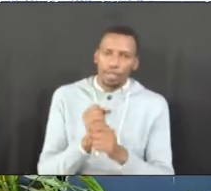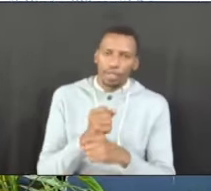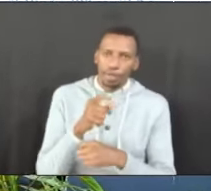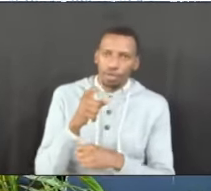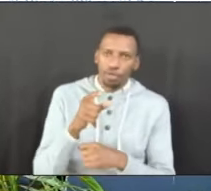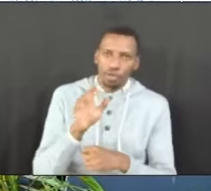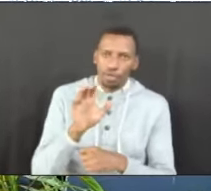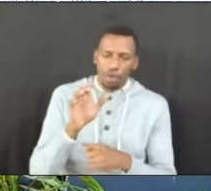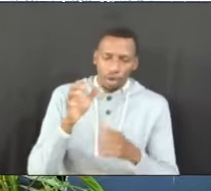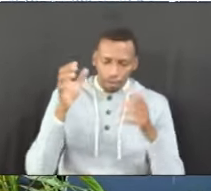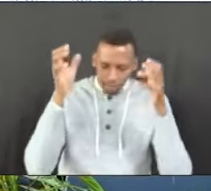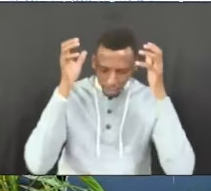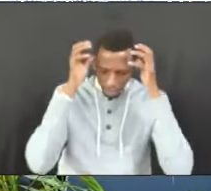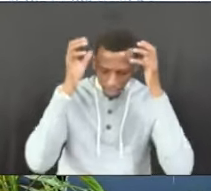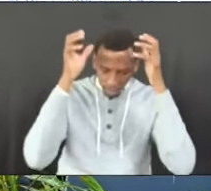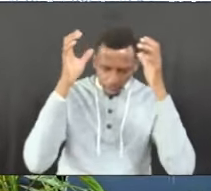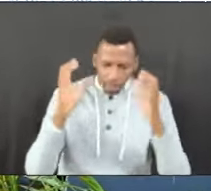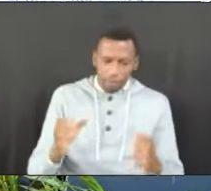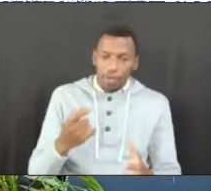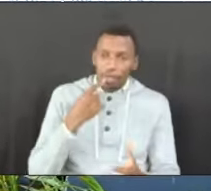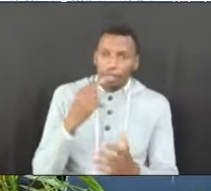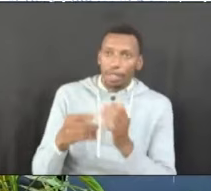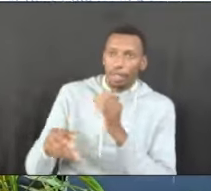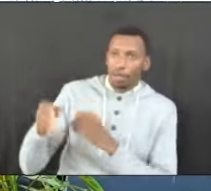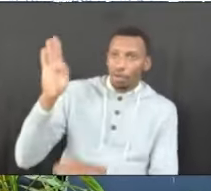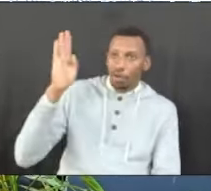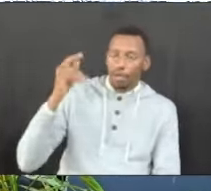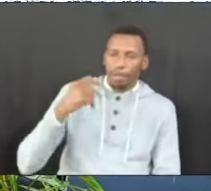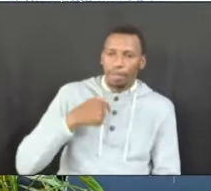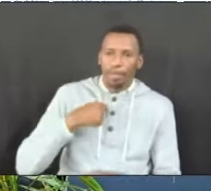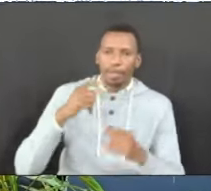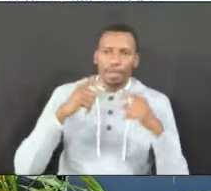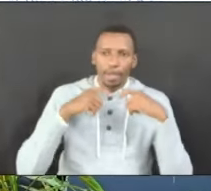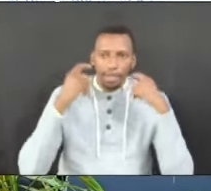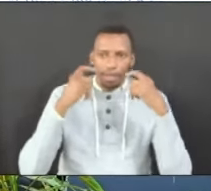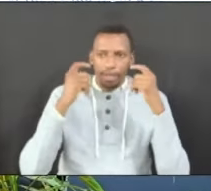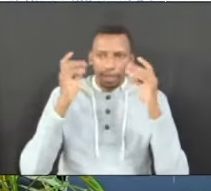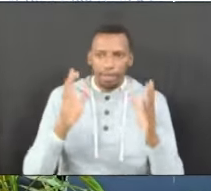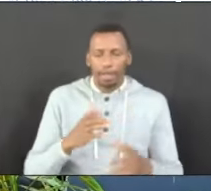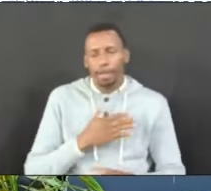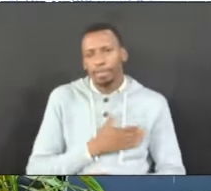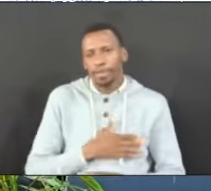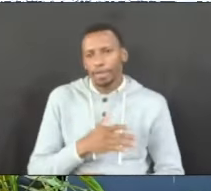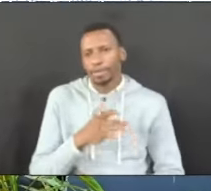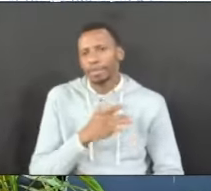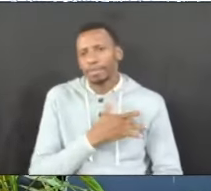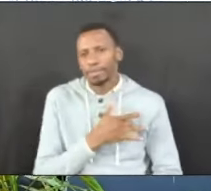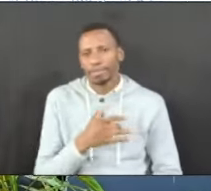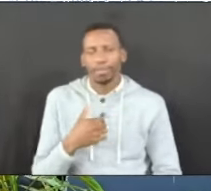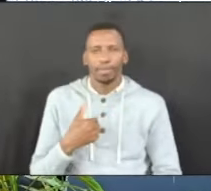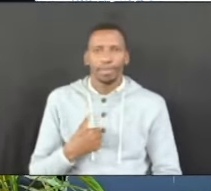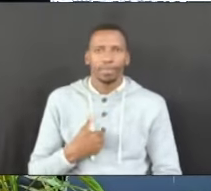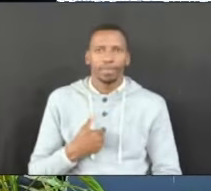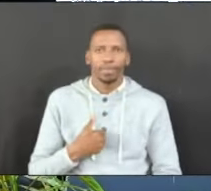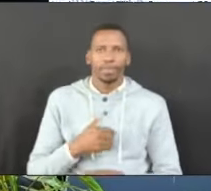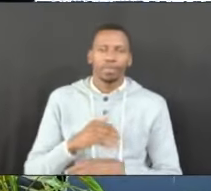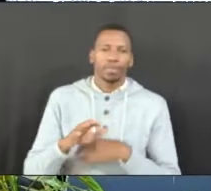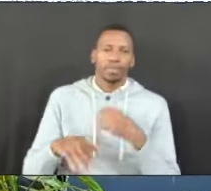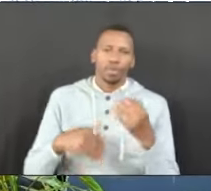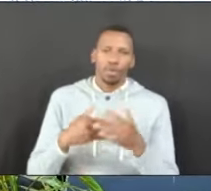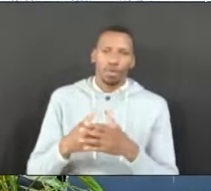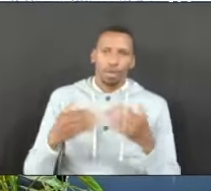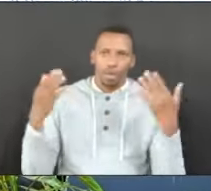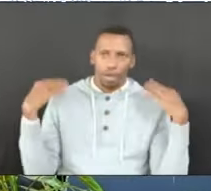crowns and to tell God that I am a sinner, have mercy on me. All the angels